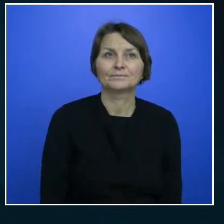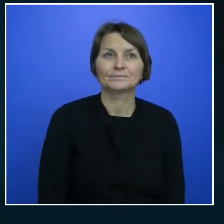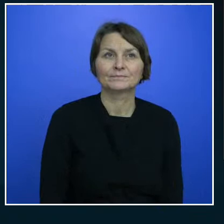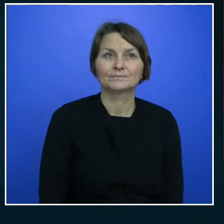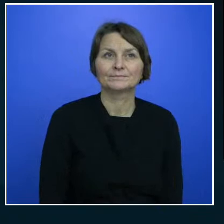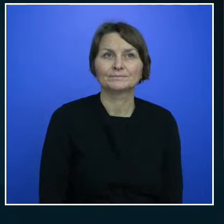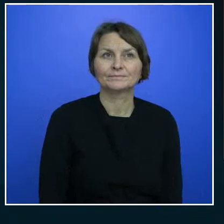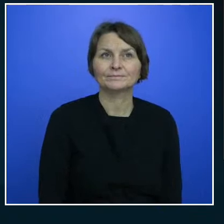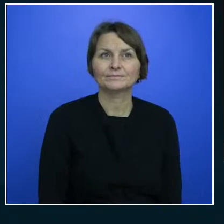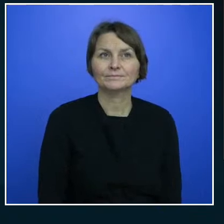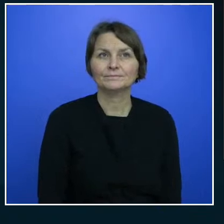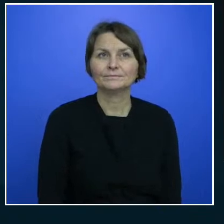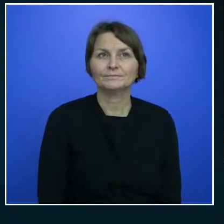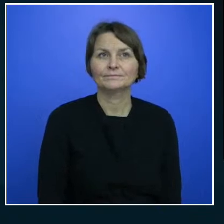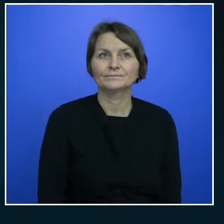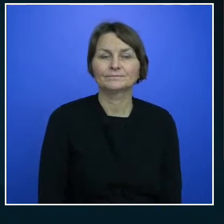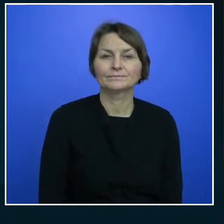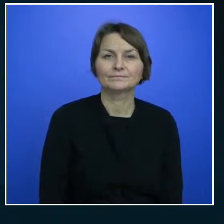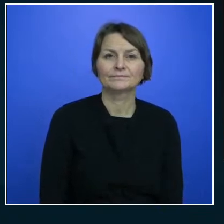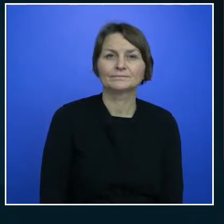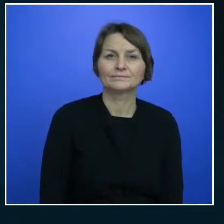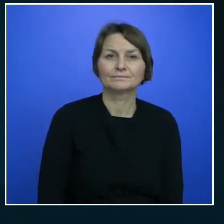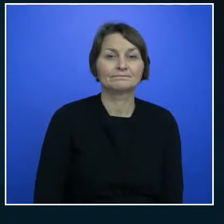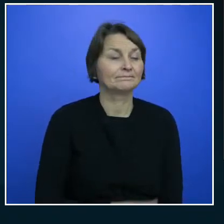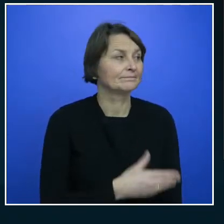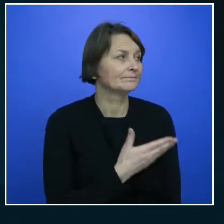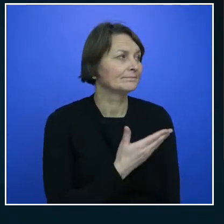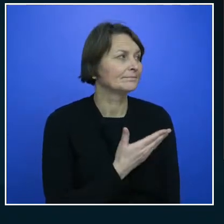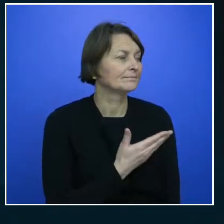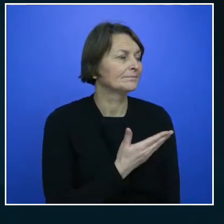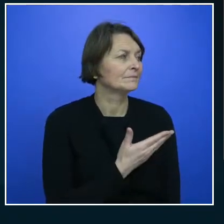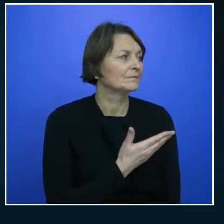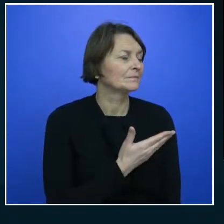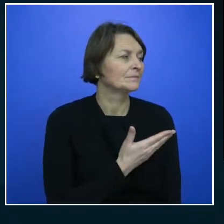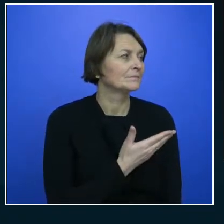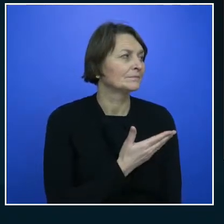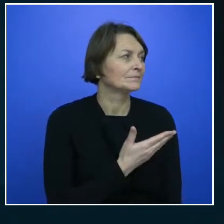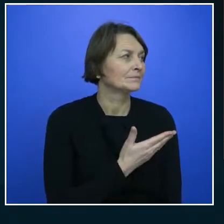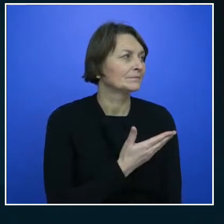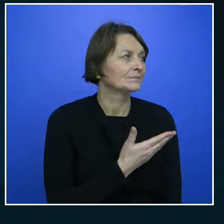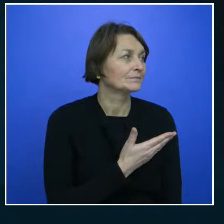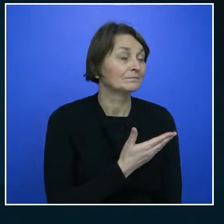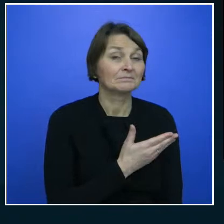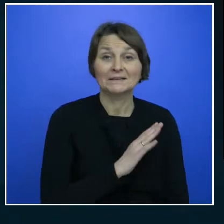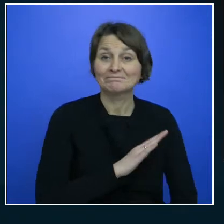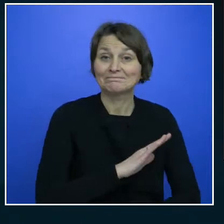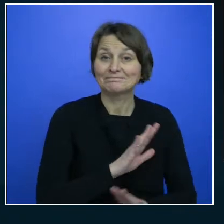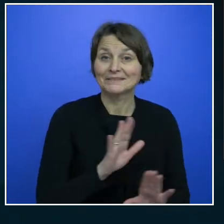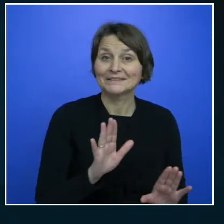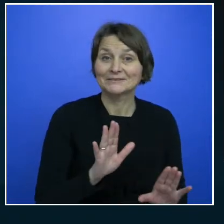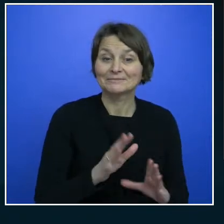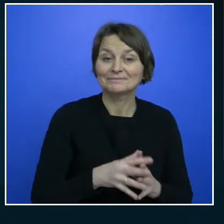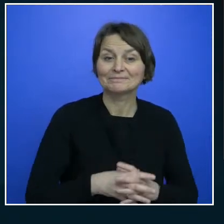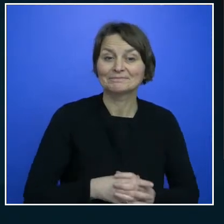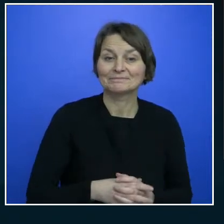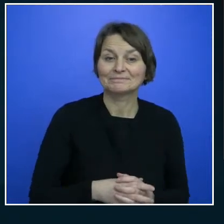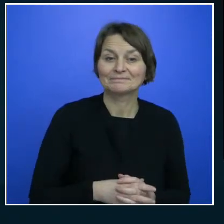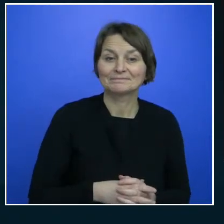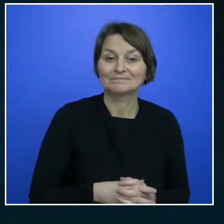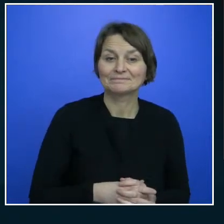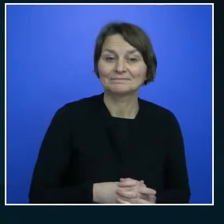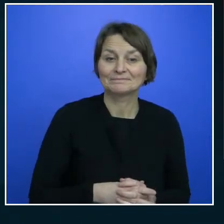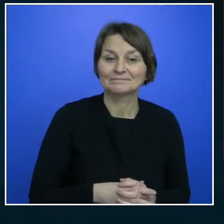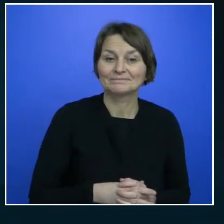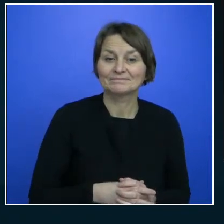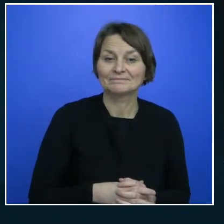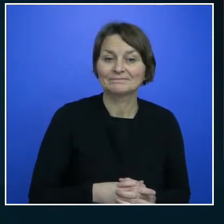properties, primary endpoint, and then blob. And that's it. So I'm now referring to a property of the